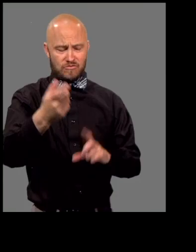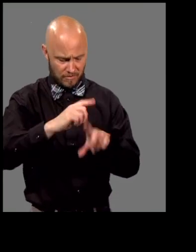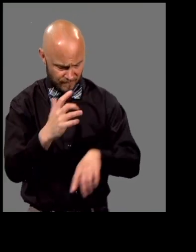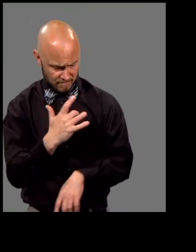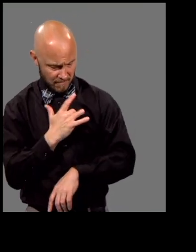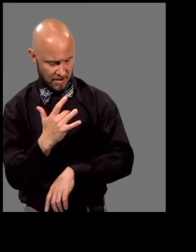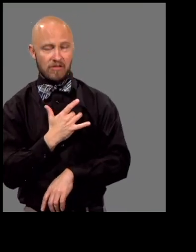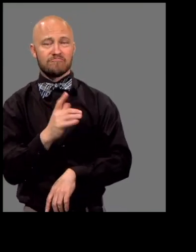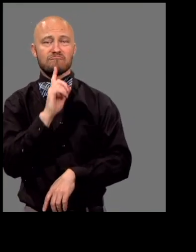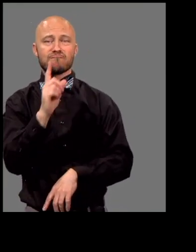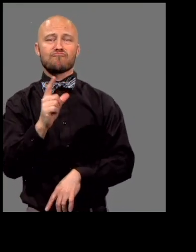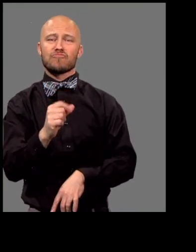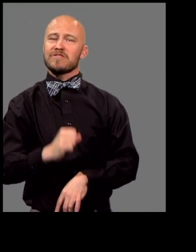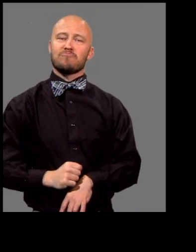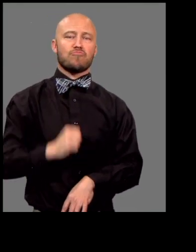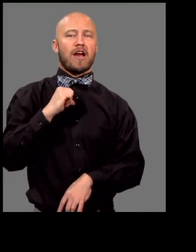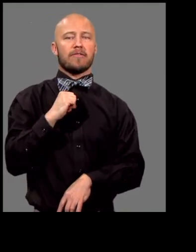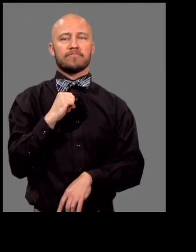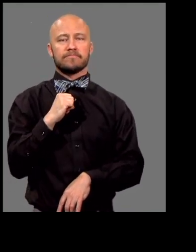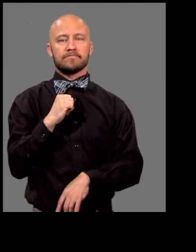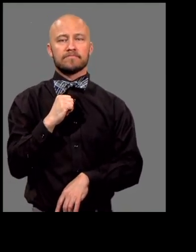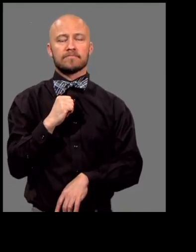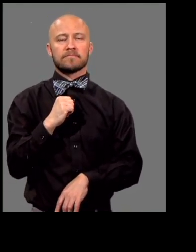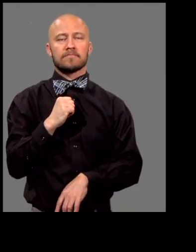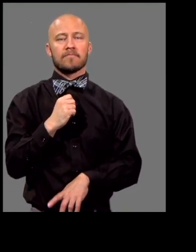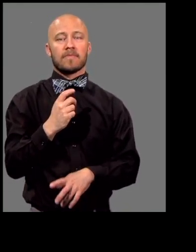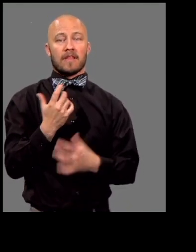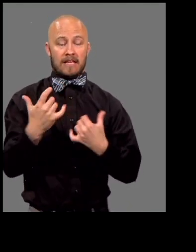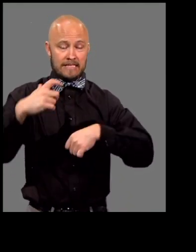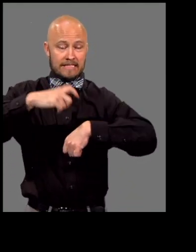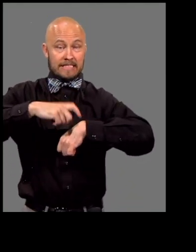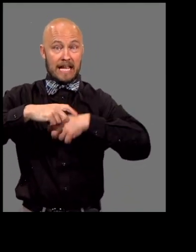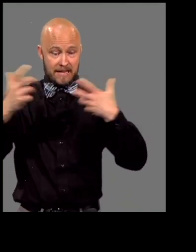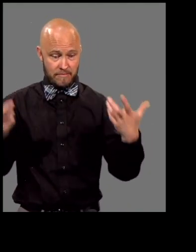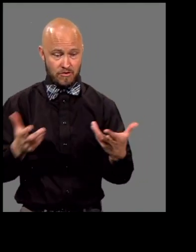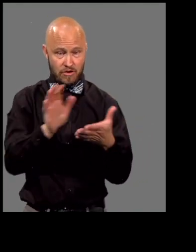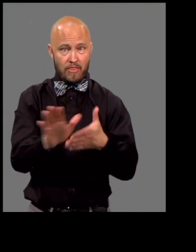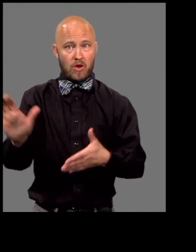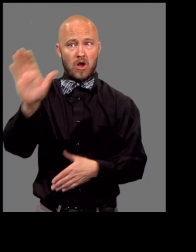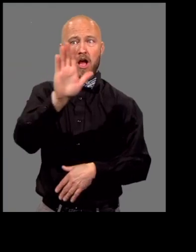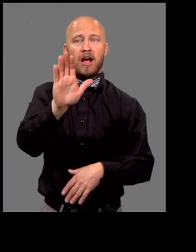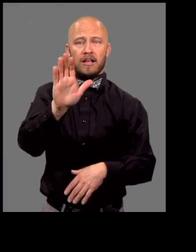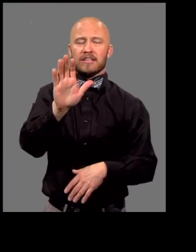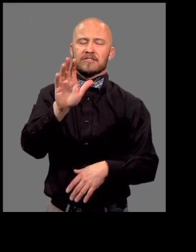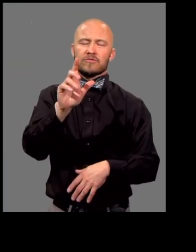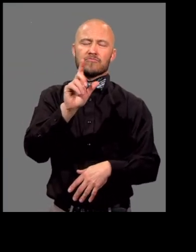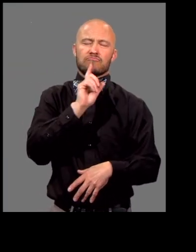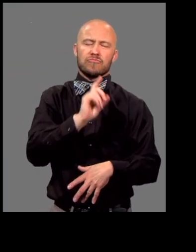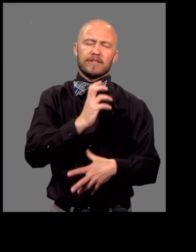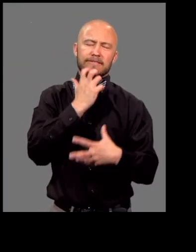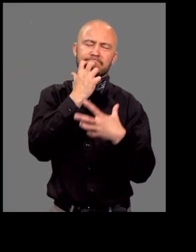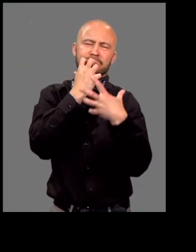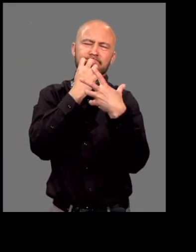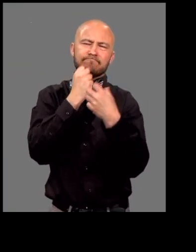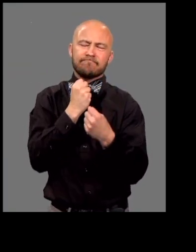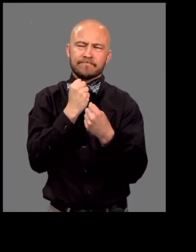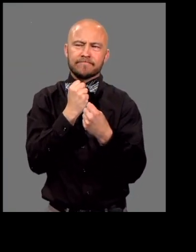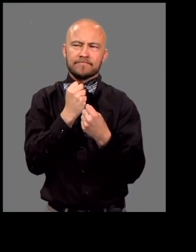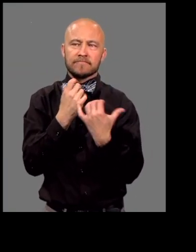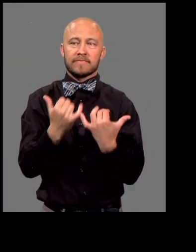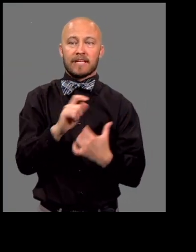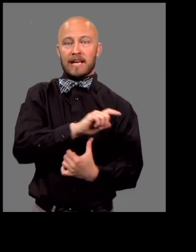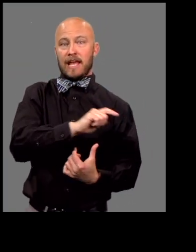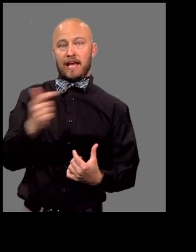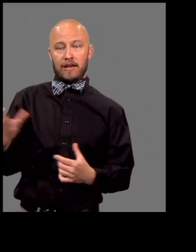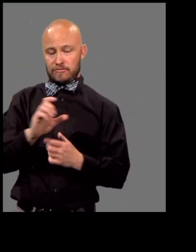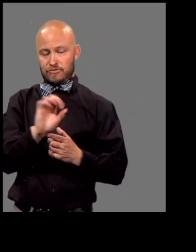the bottom of my heart how proud I am of you. Our time with you at the college is always going to be treasured. And now,